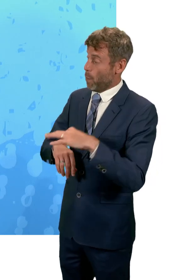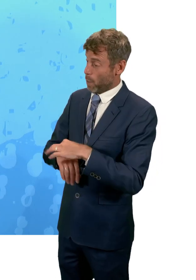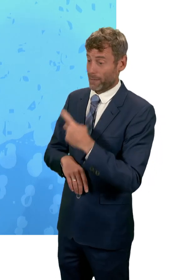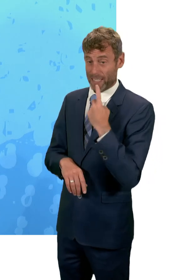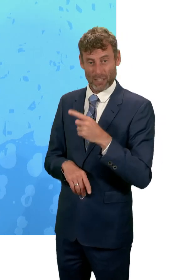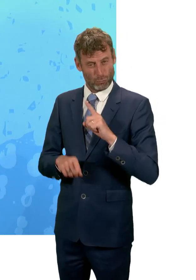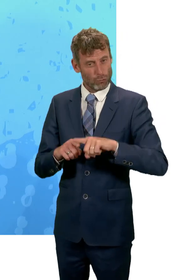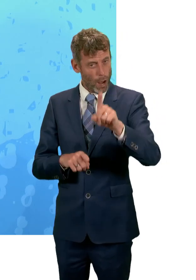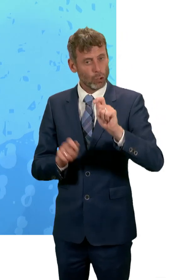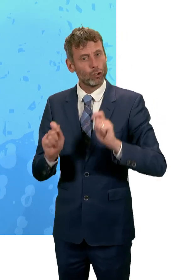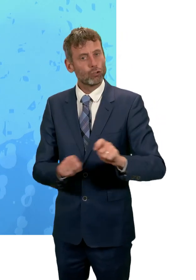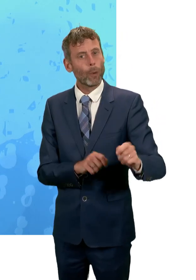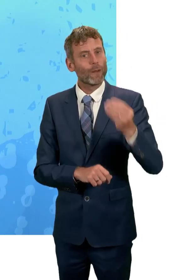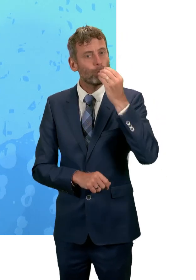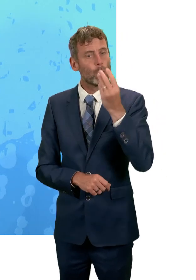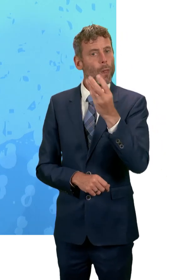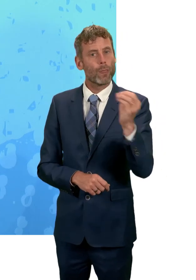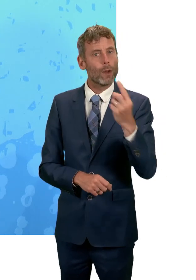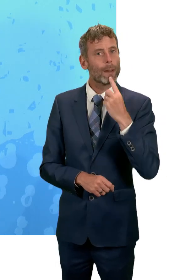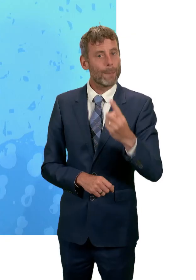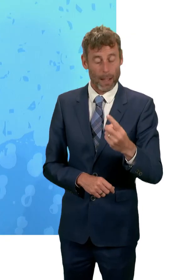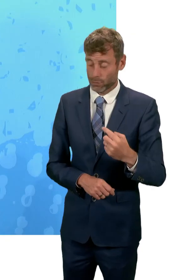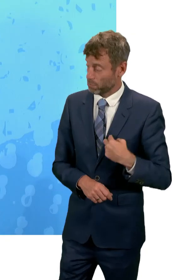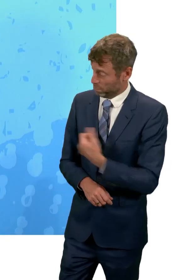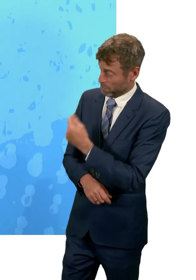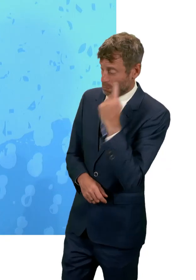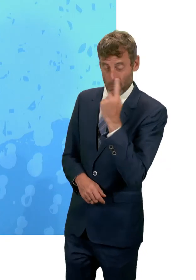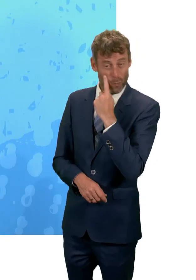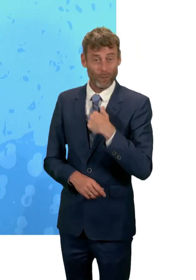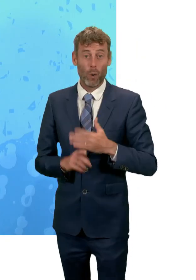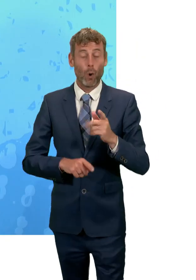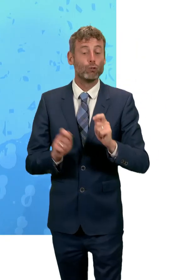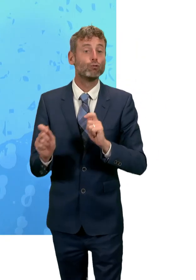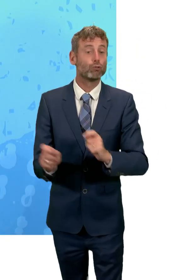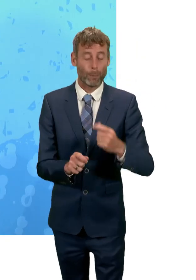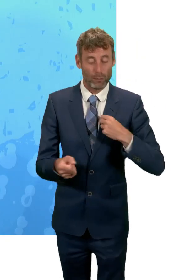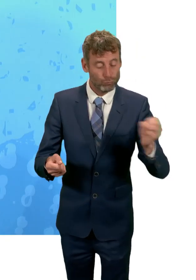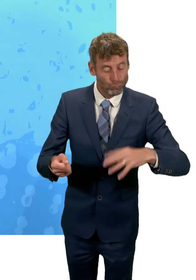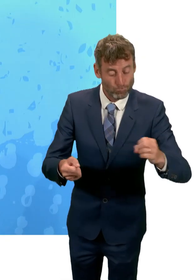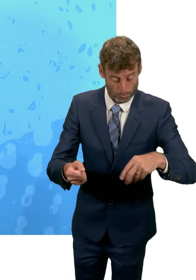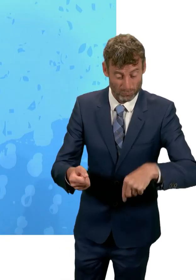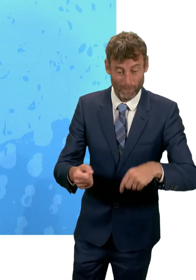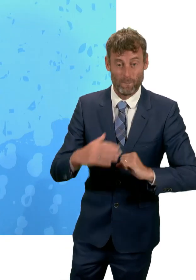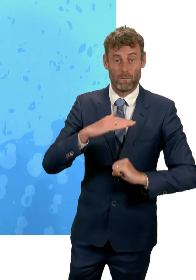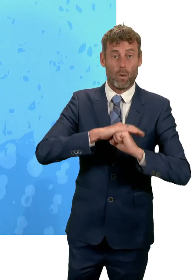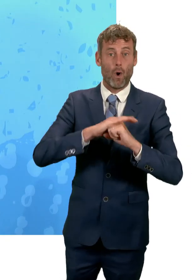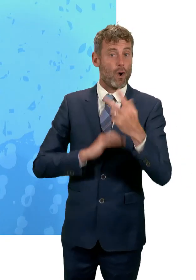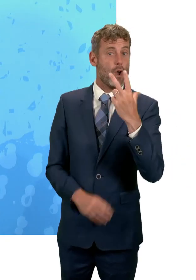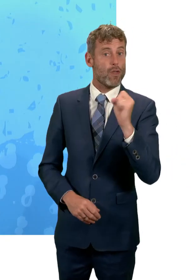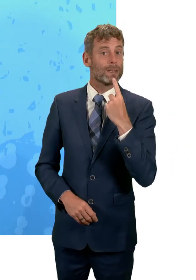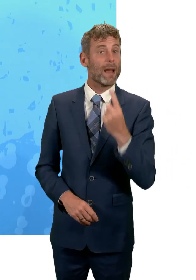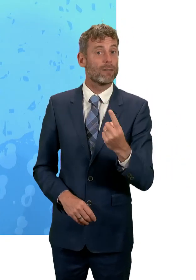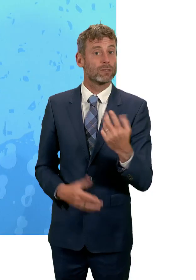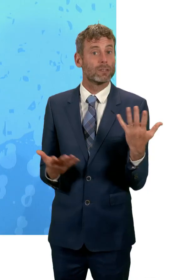with £30. And I came back and I did. But there was certain things like